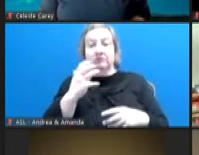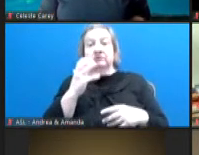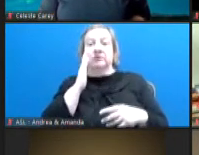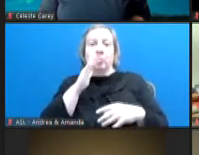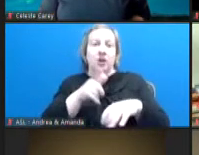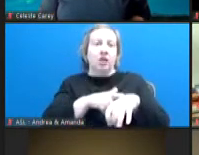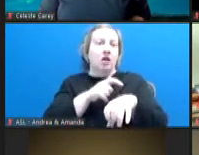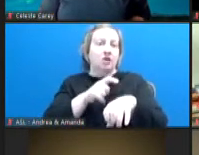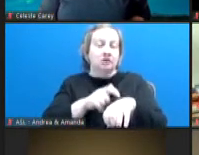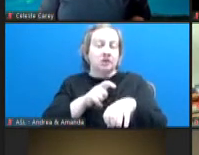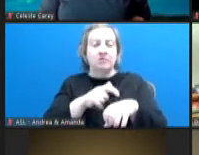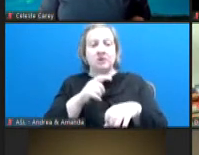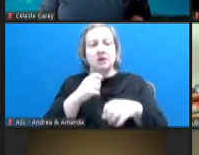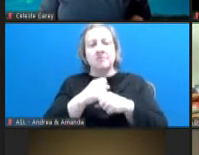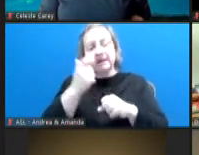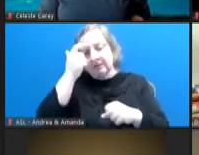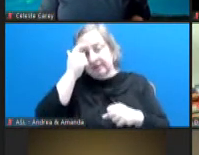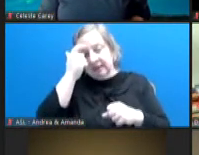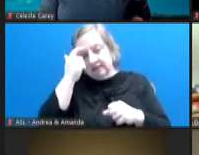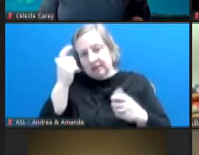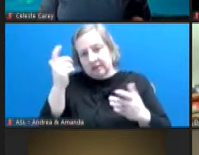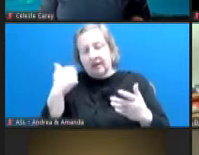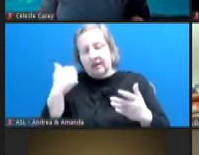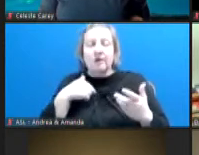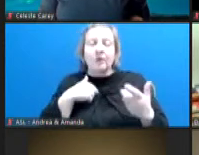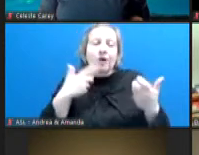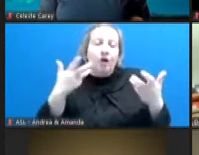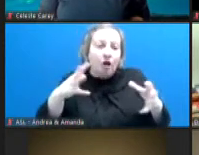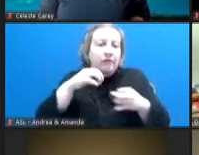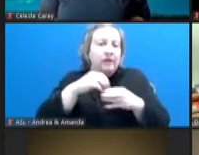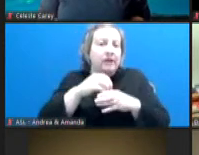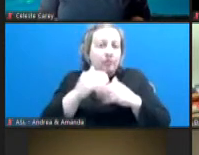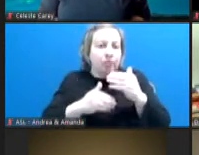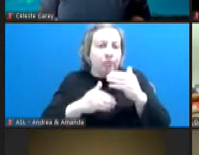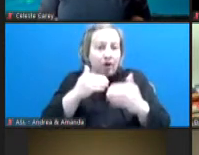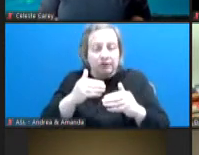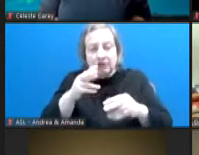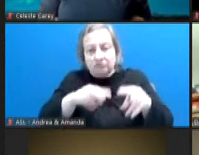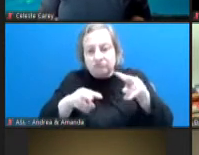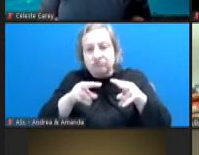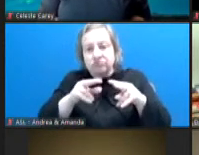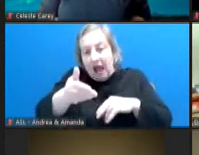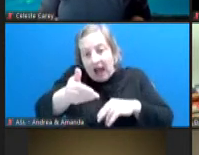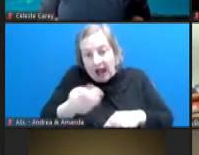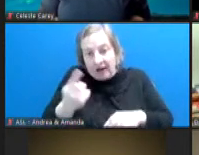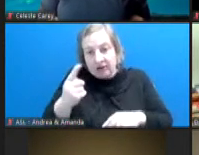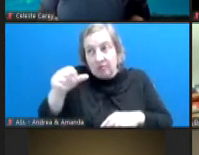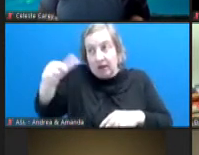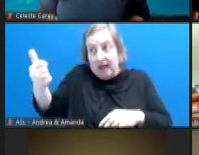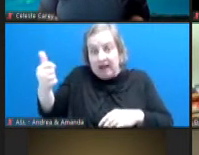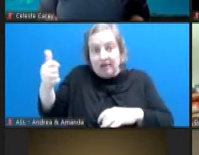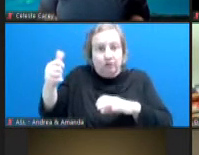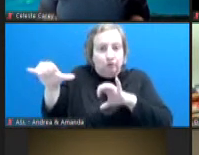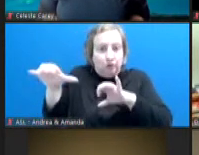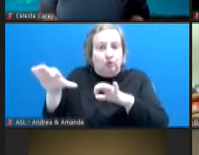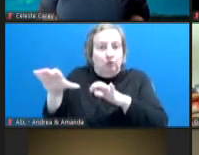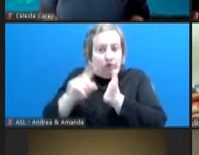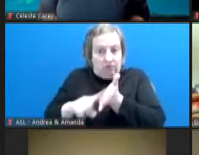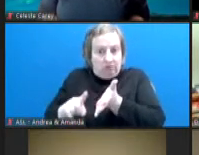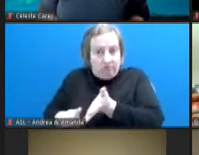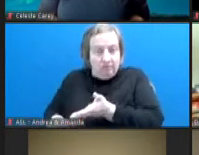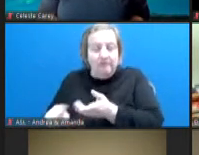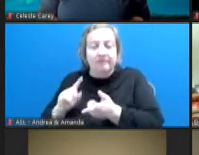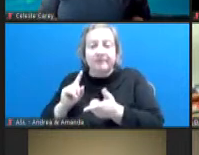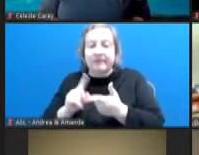it made more sense. We were already in the process of looking at hiring an outside entity to do it. And so then